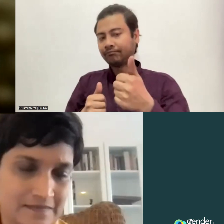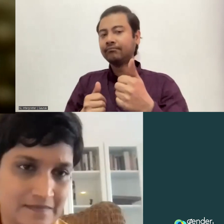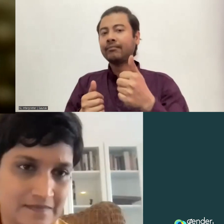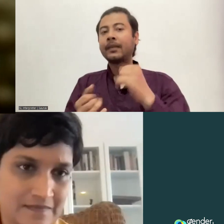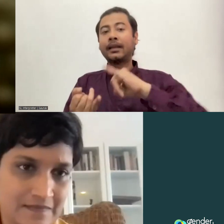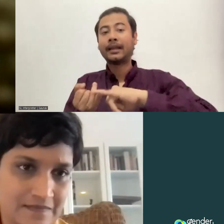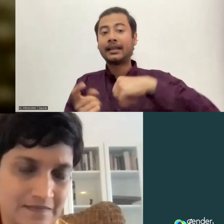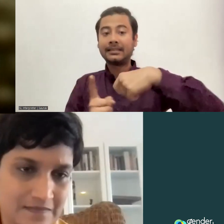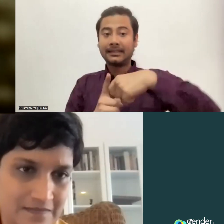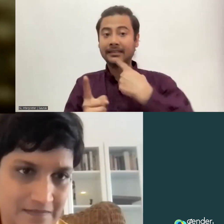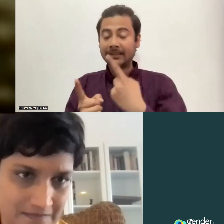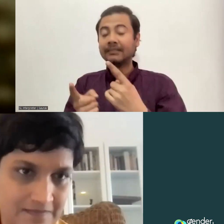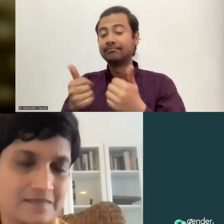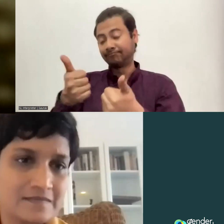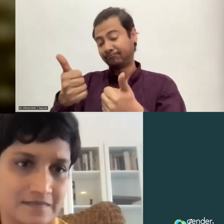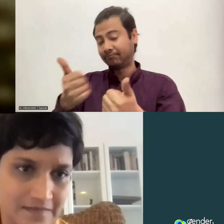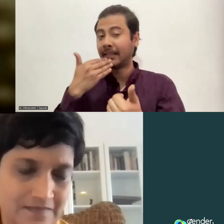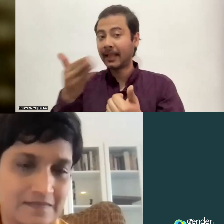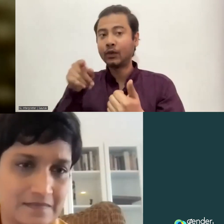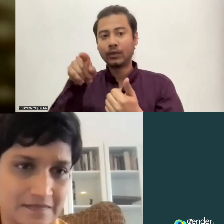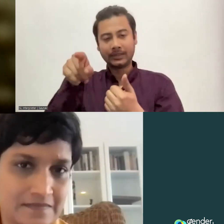kind of talked of this two-way processes,